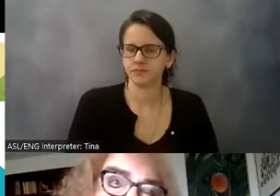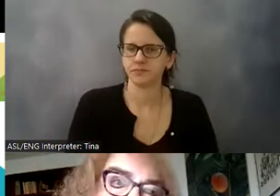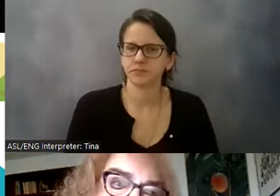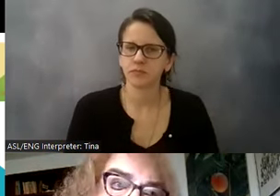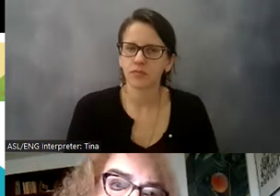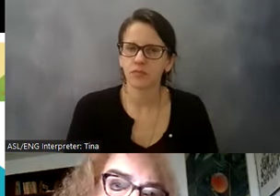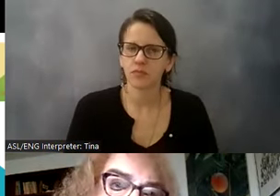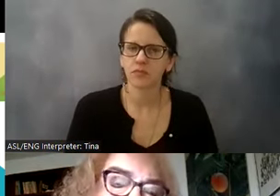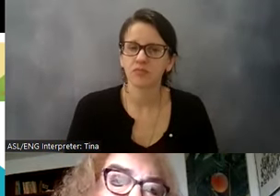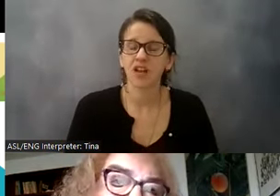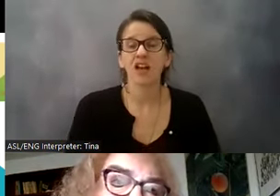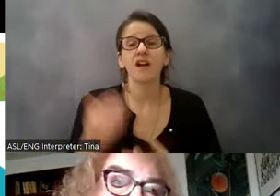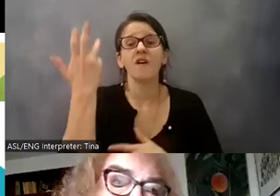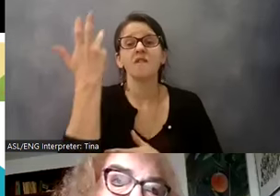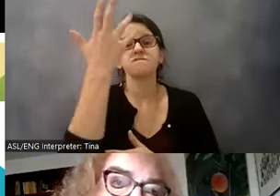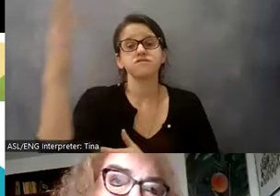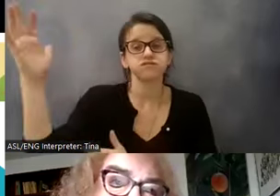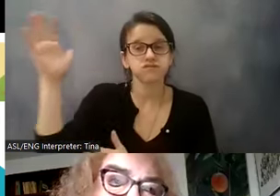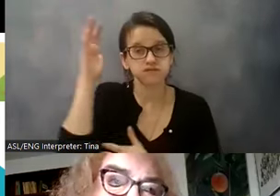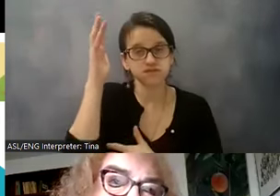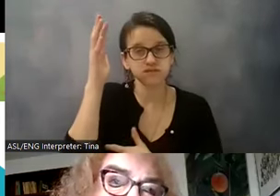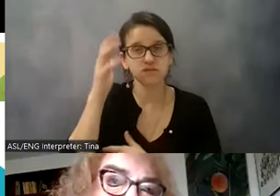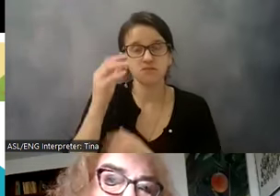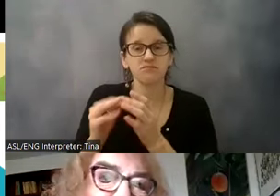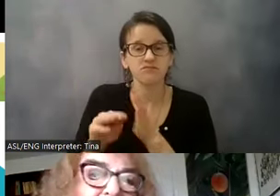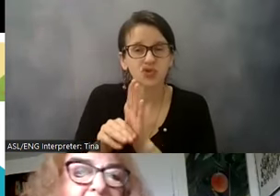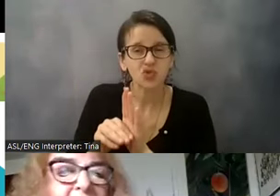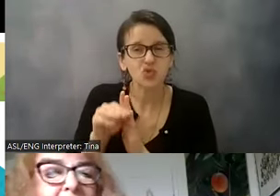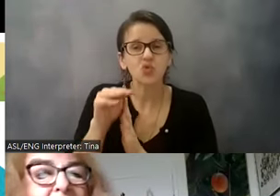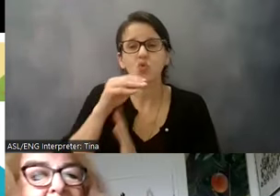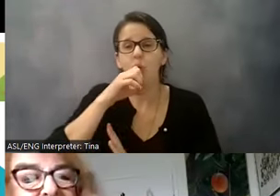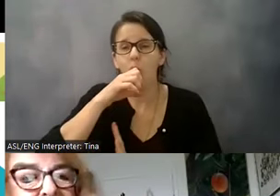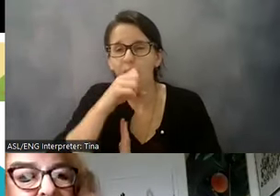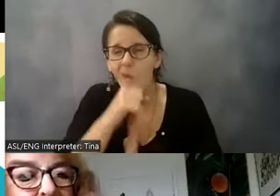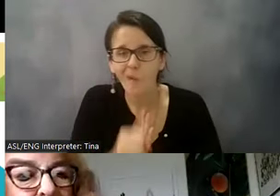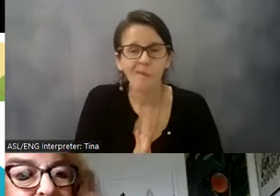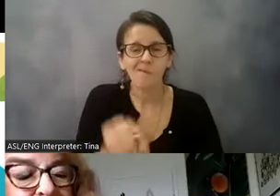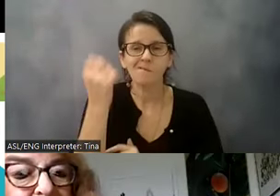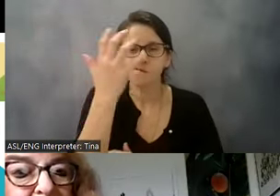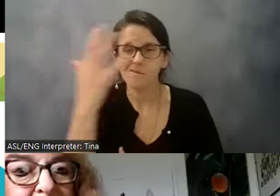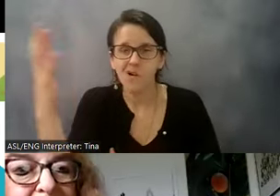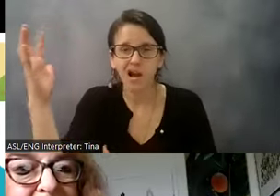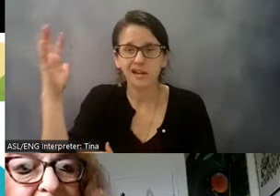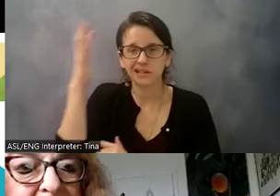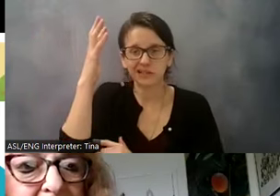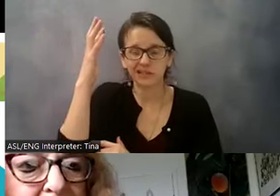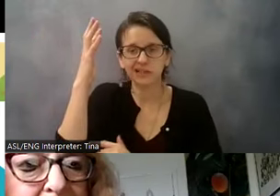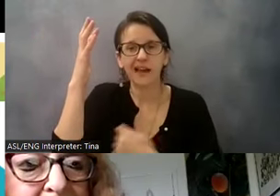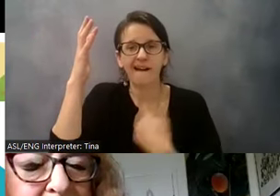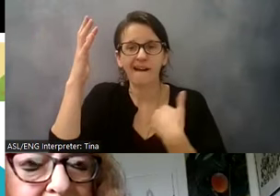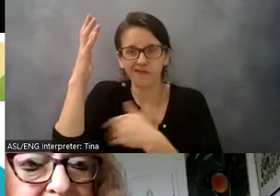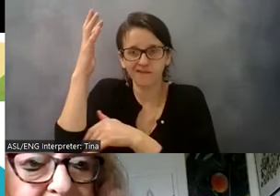in the forest environment, mature old growth forests, there are massive networks of